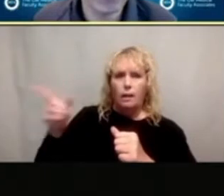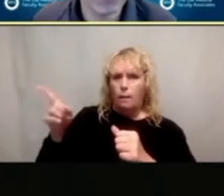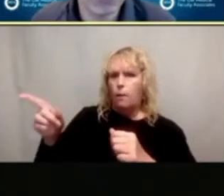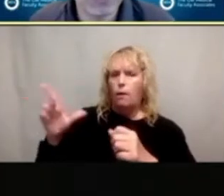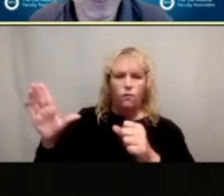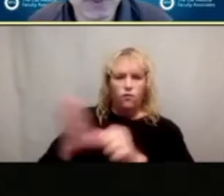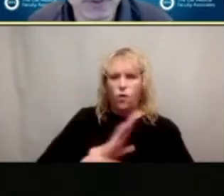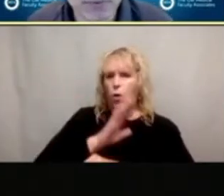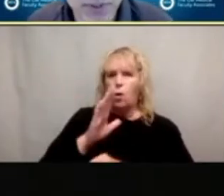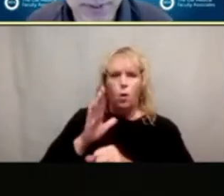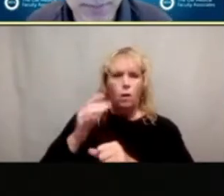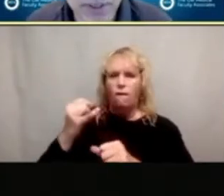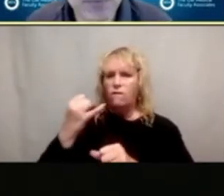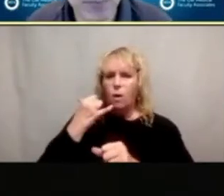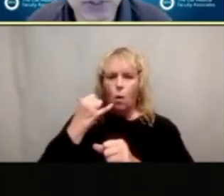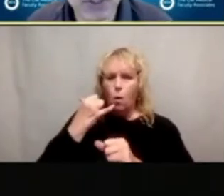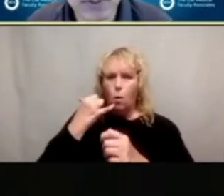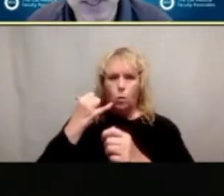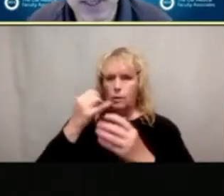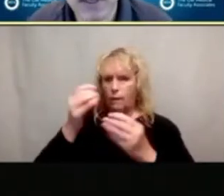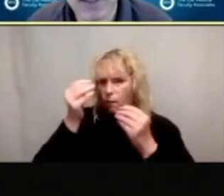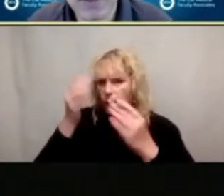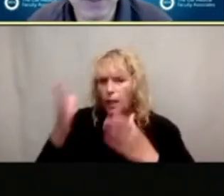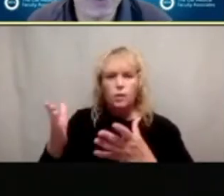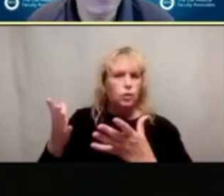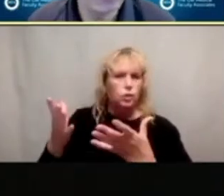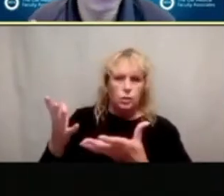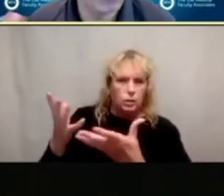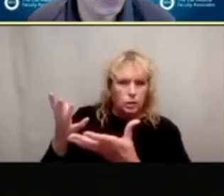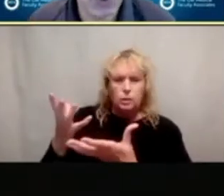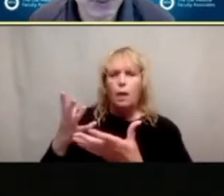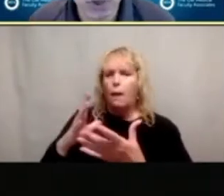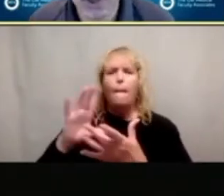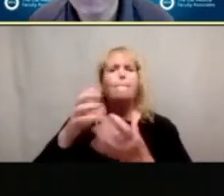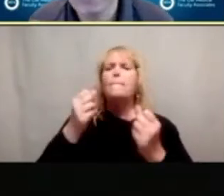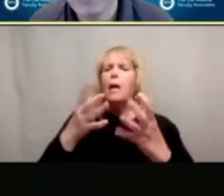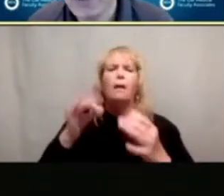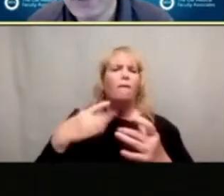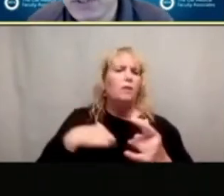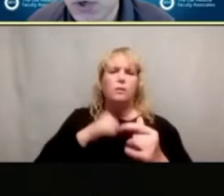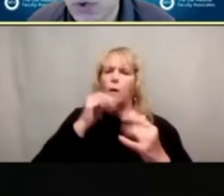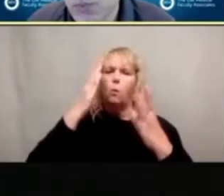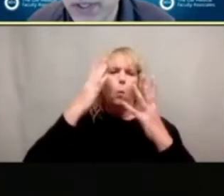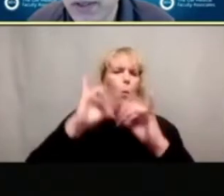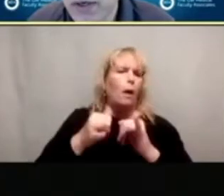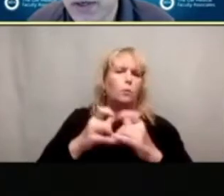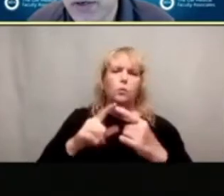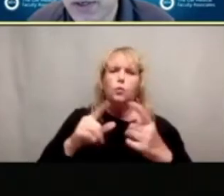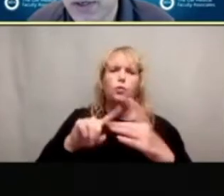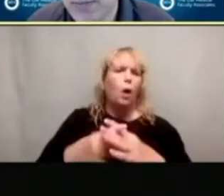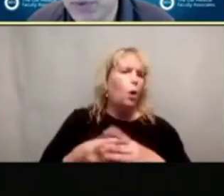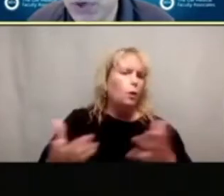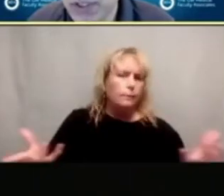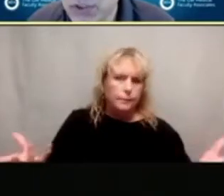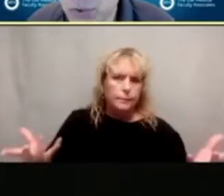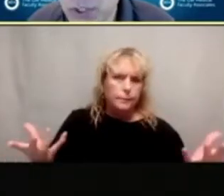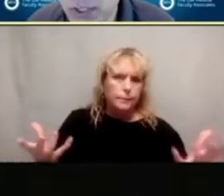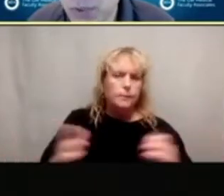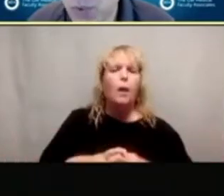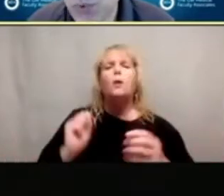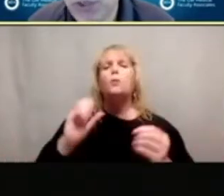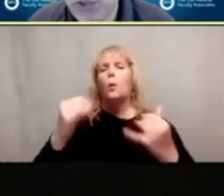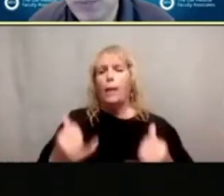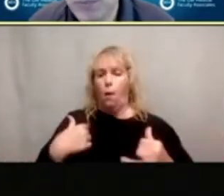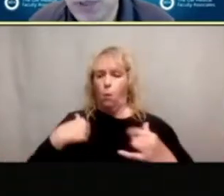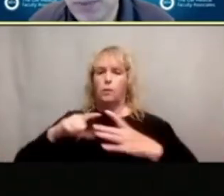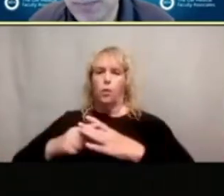and promotion types of information. And I think a lot of us just don't know where to start. So we are starting a new study